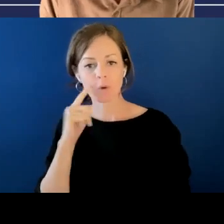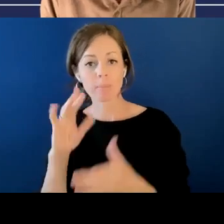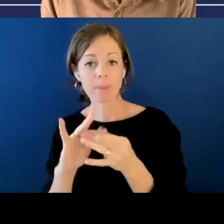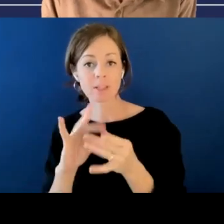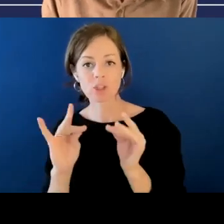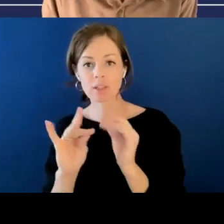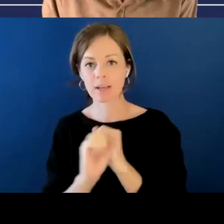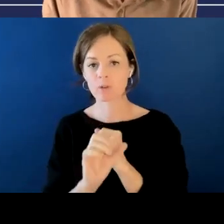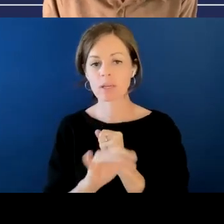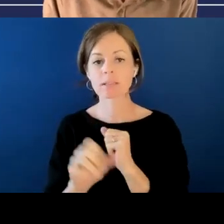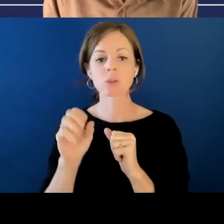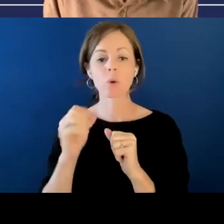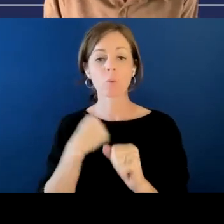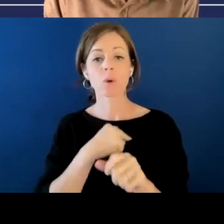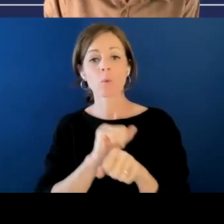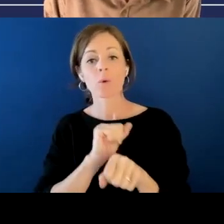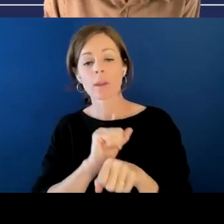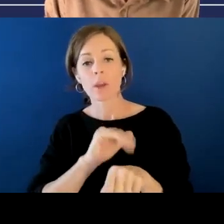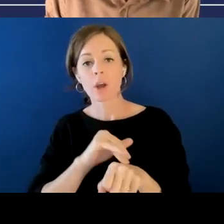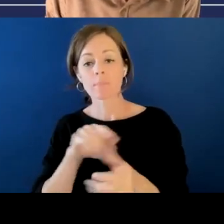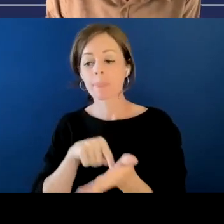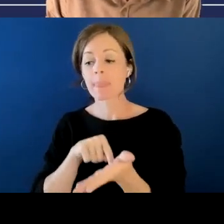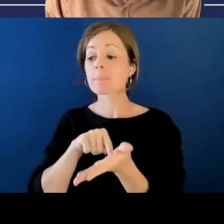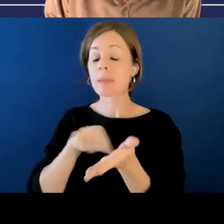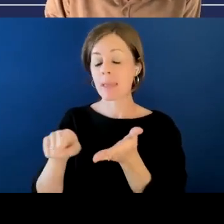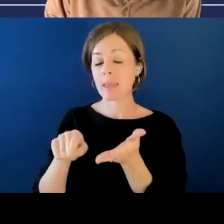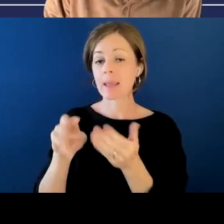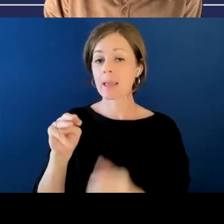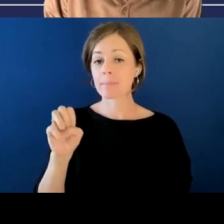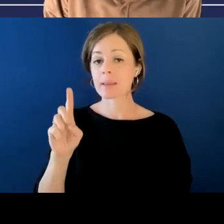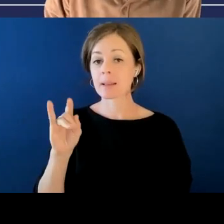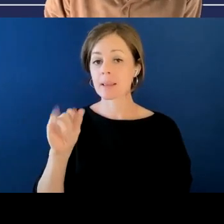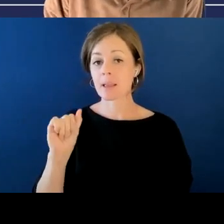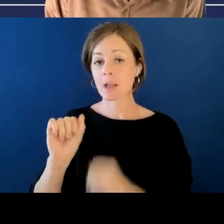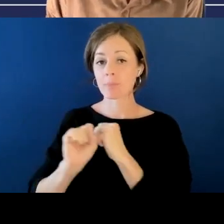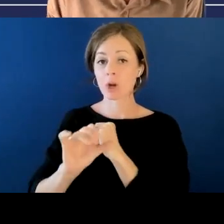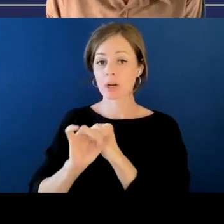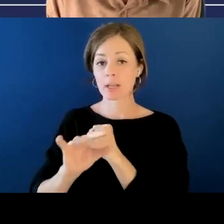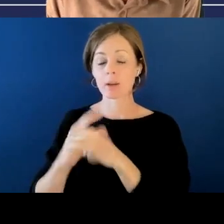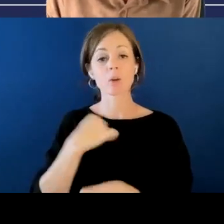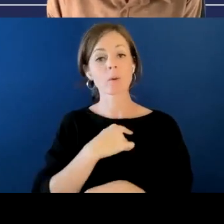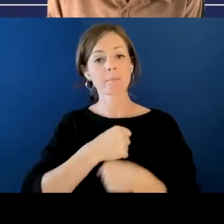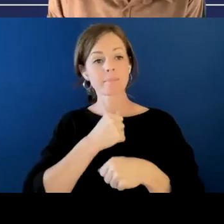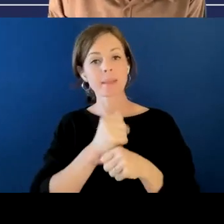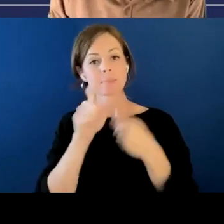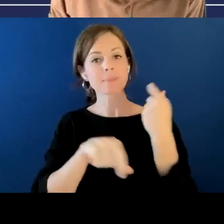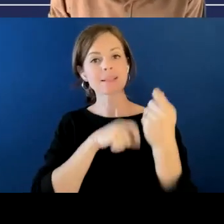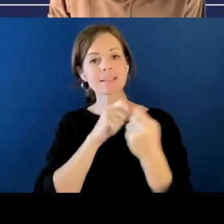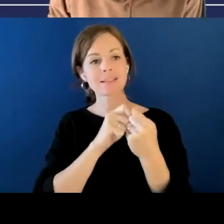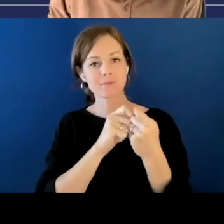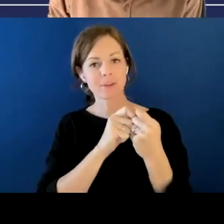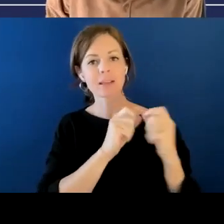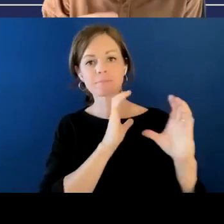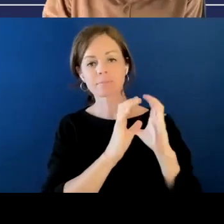on a paid media marketing. And so we've been creating specific messaging around, okay,